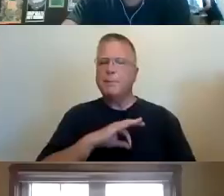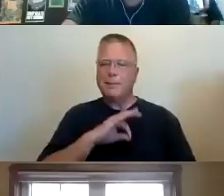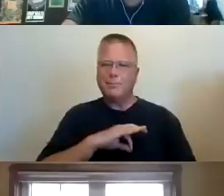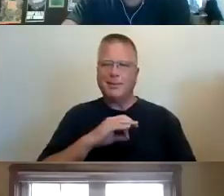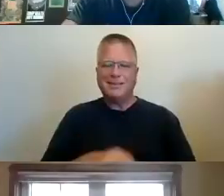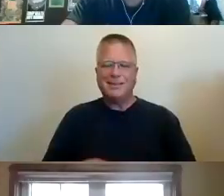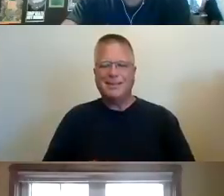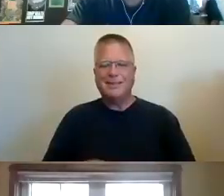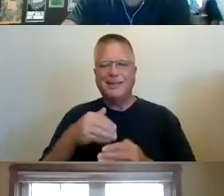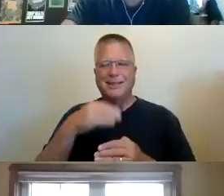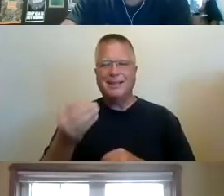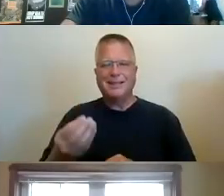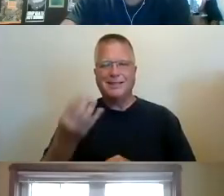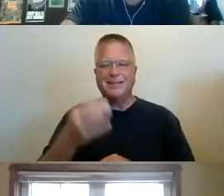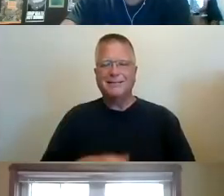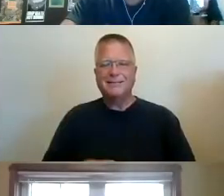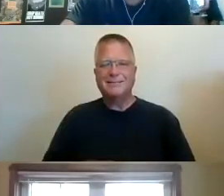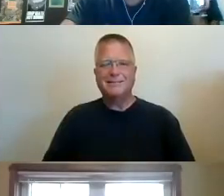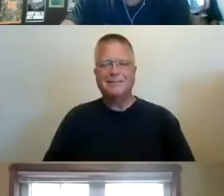next slide.